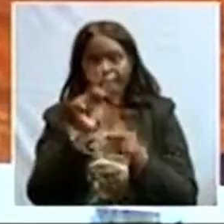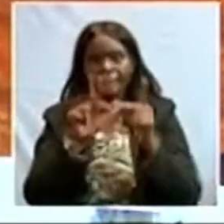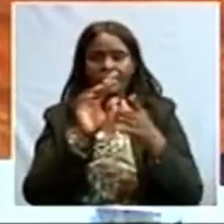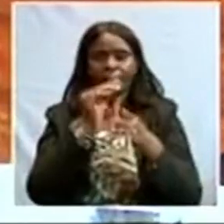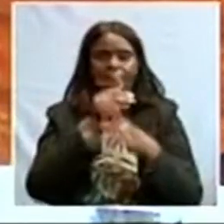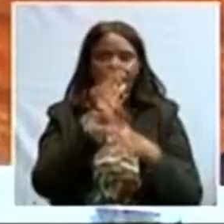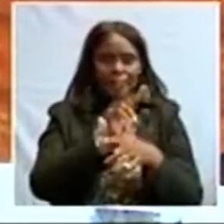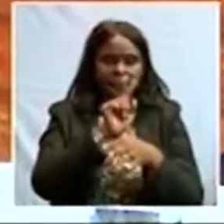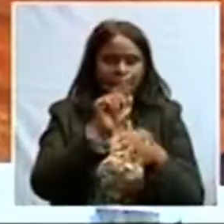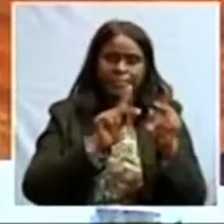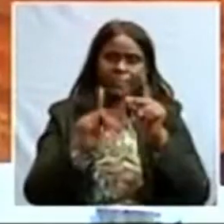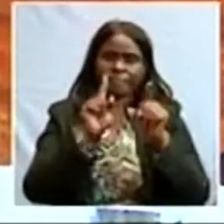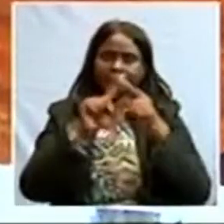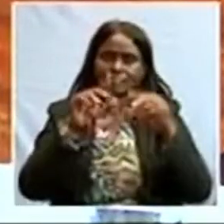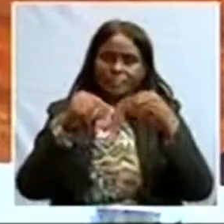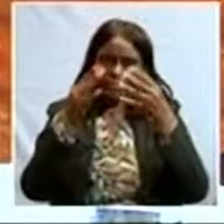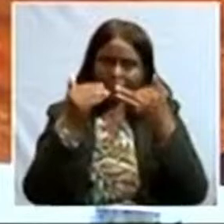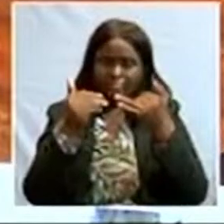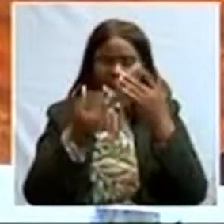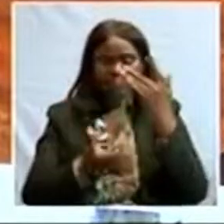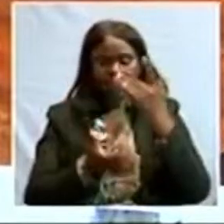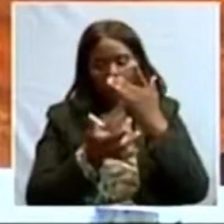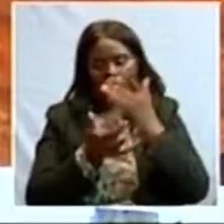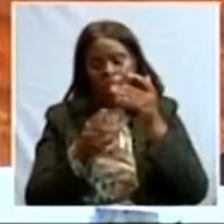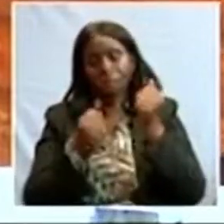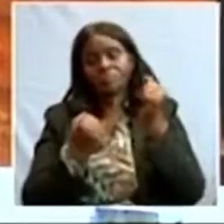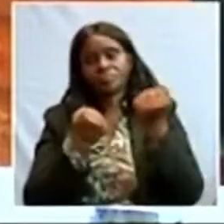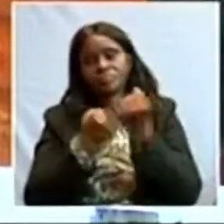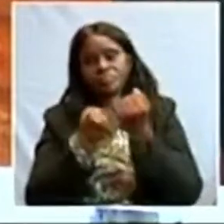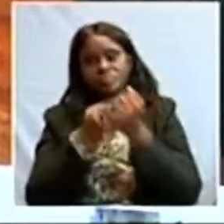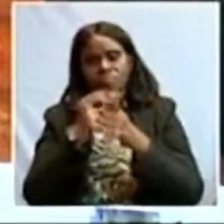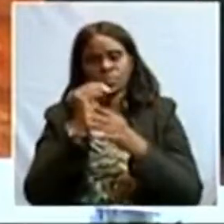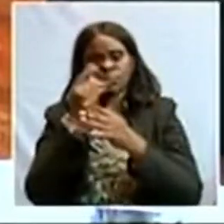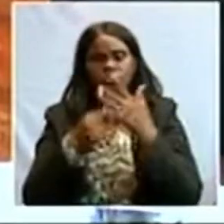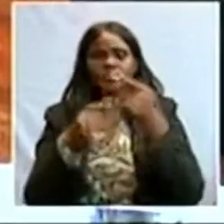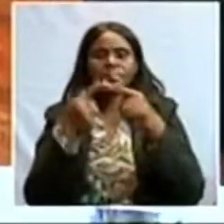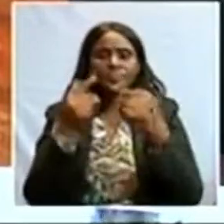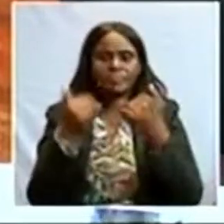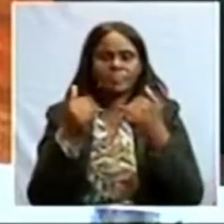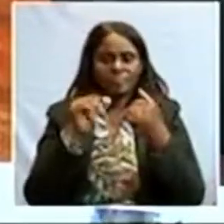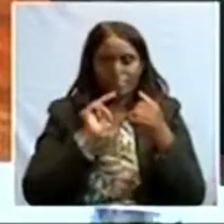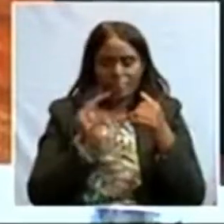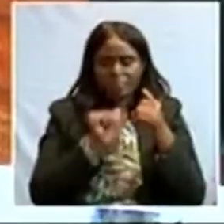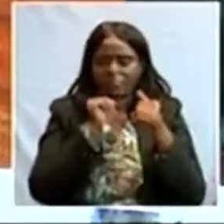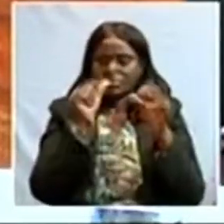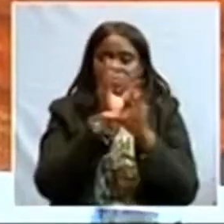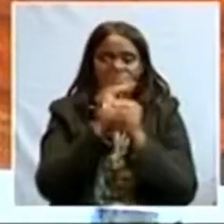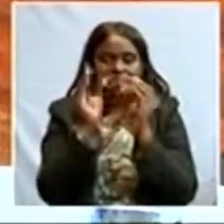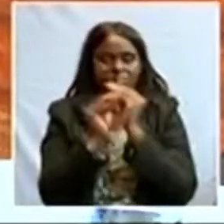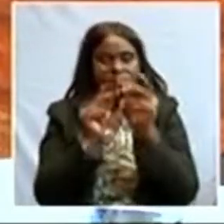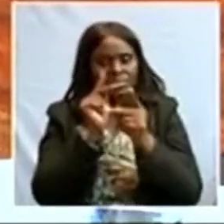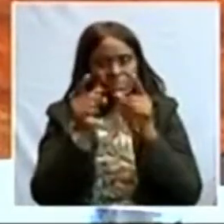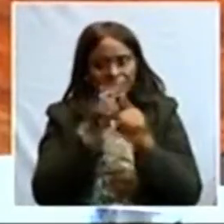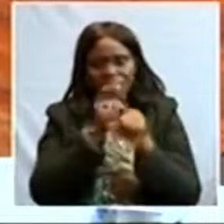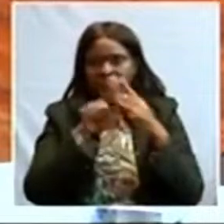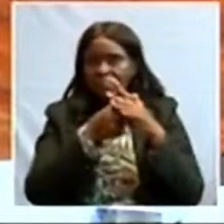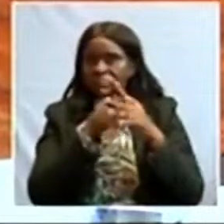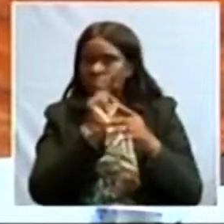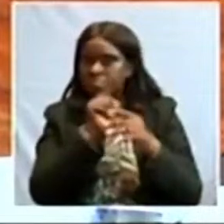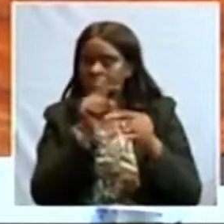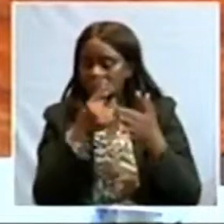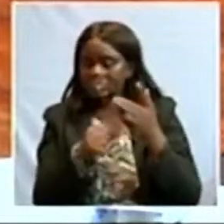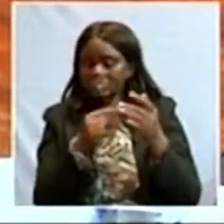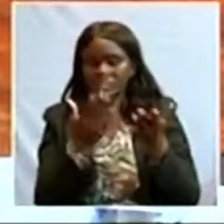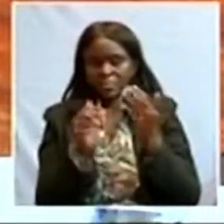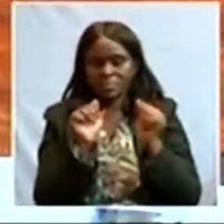using such people to provide technical skills on what is being done, so that you don't miss the process from the start? Maybe you